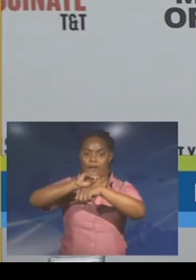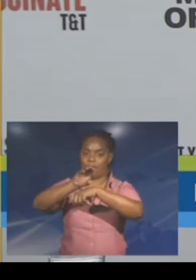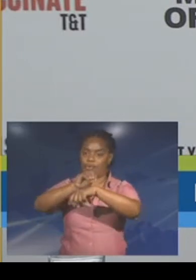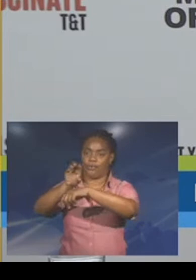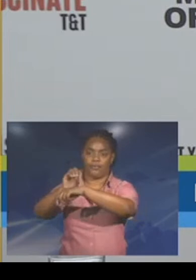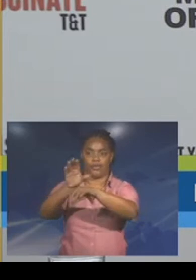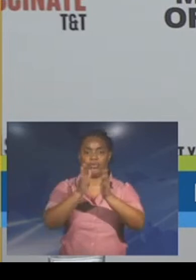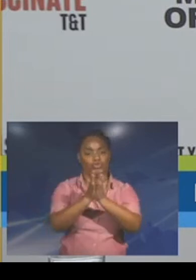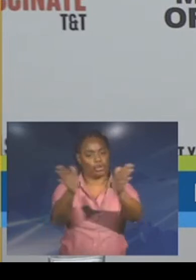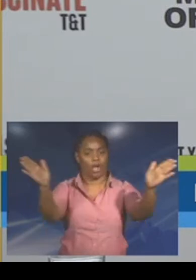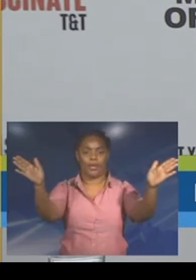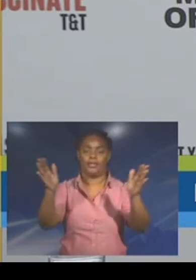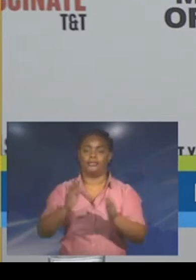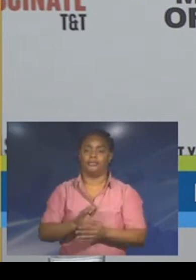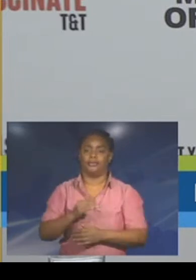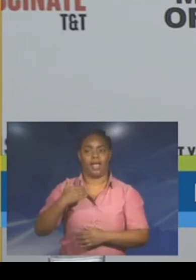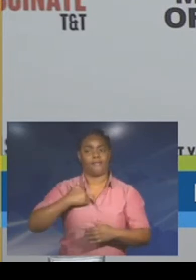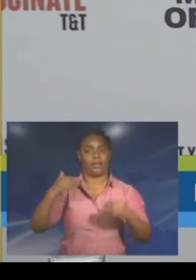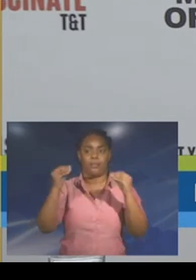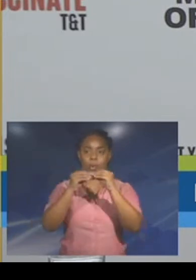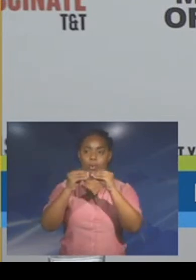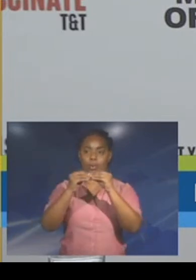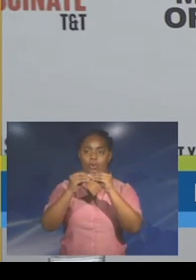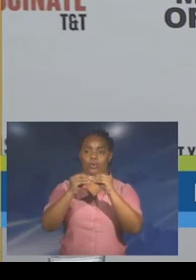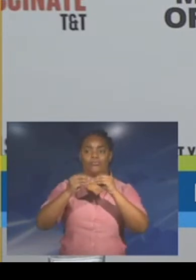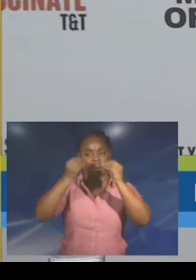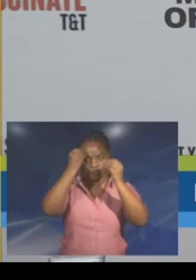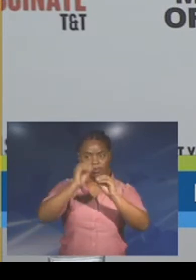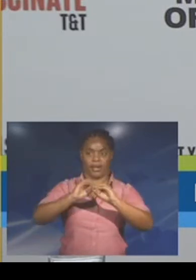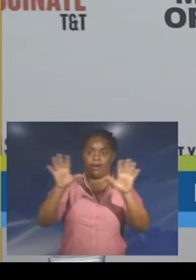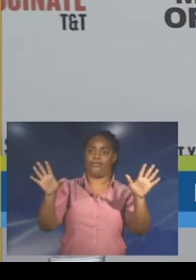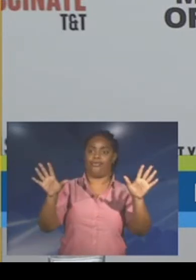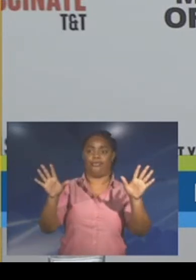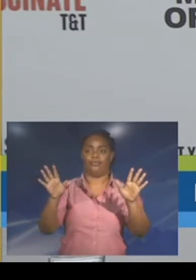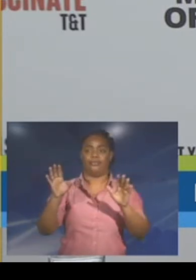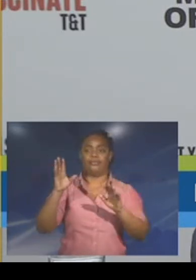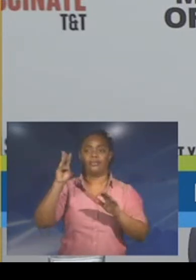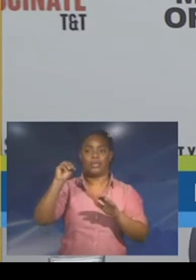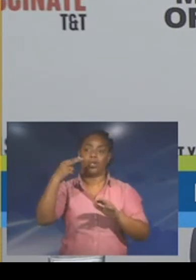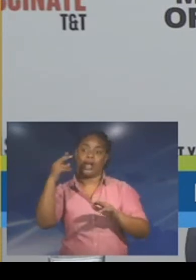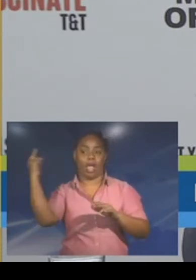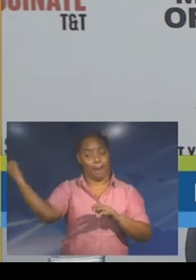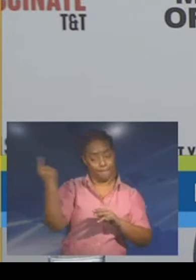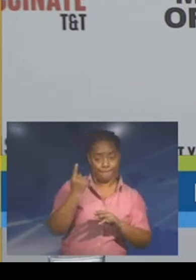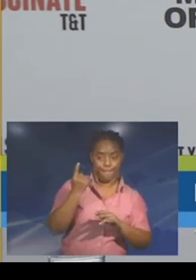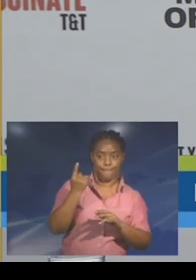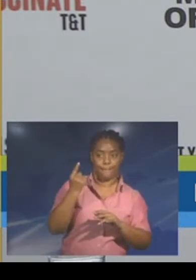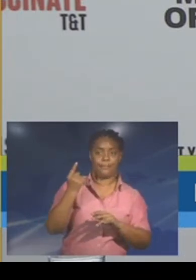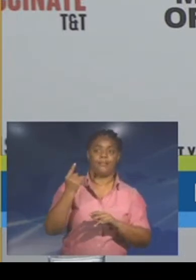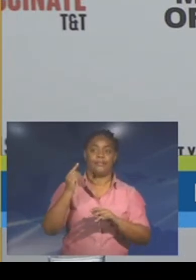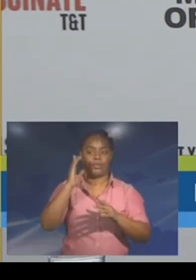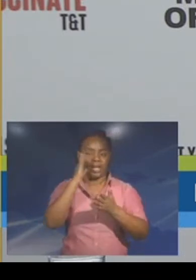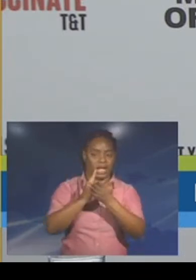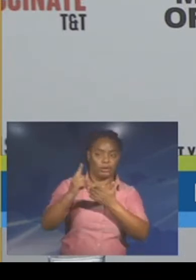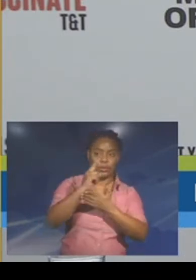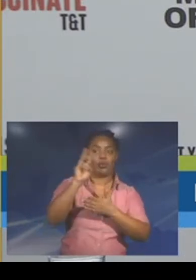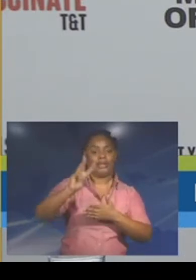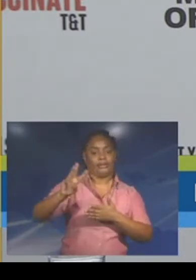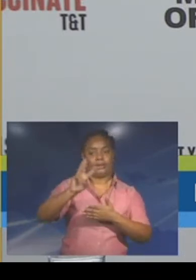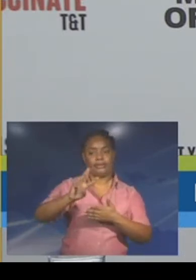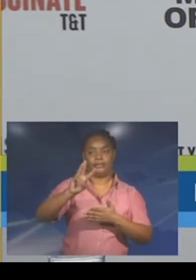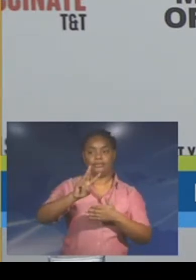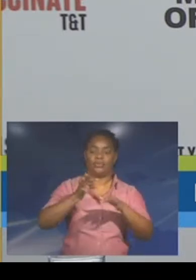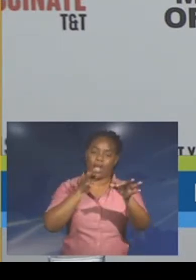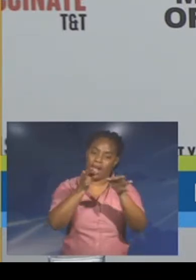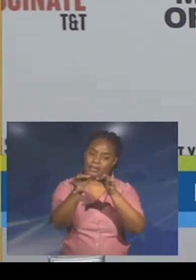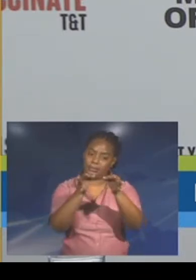out. The CMO will be coming back next week, Wednesday, with the detailed grid. It will be